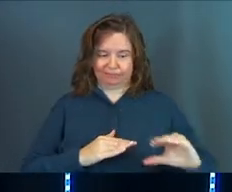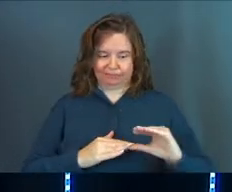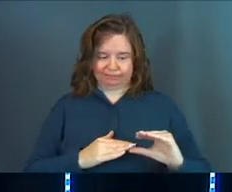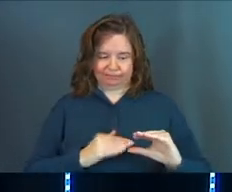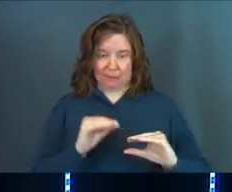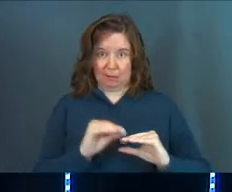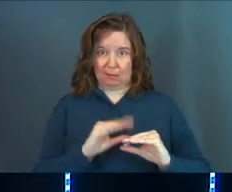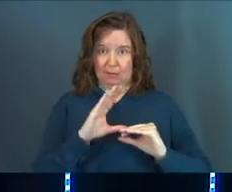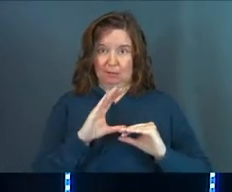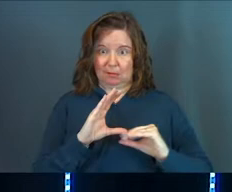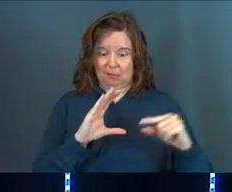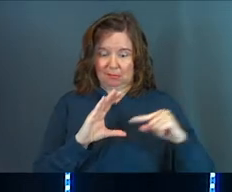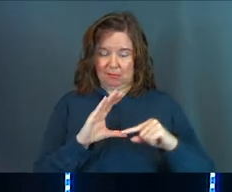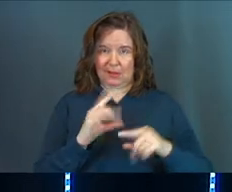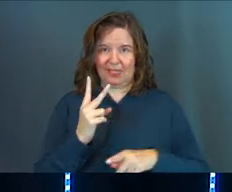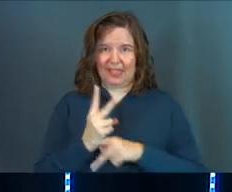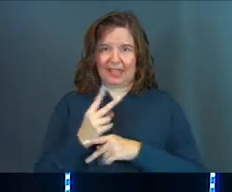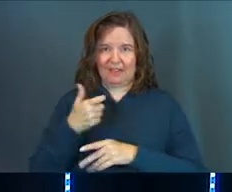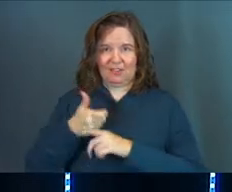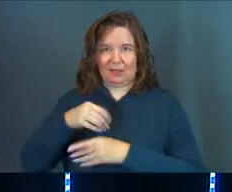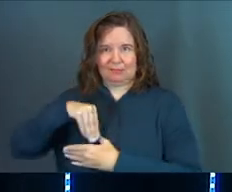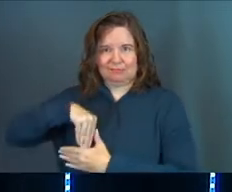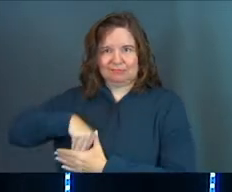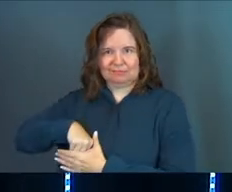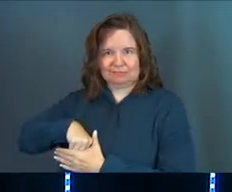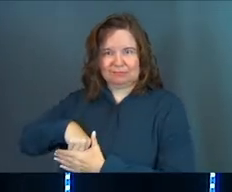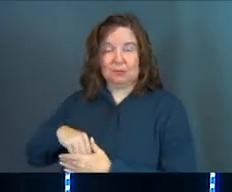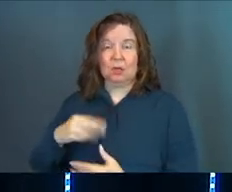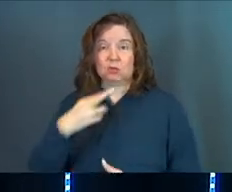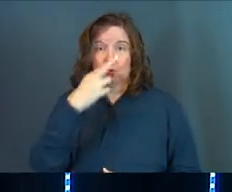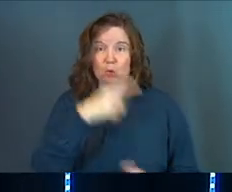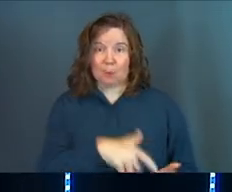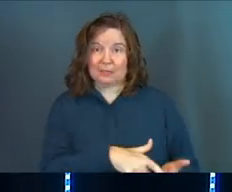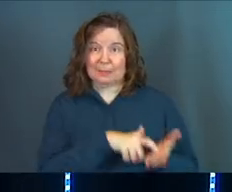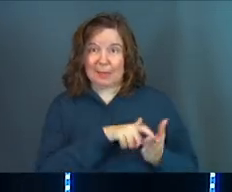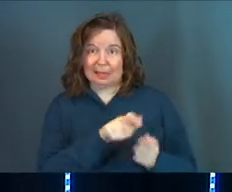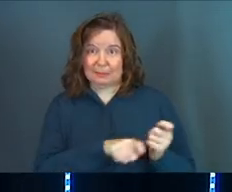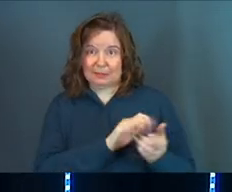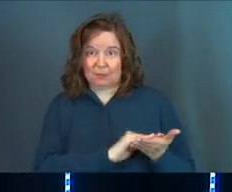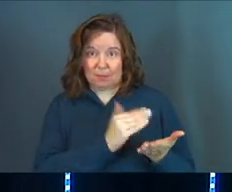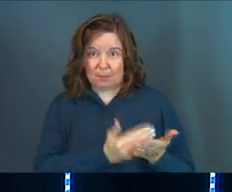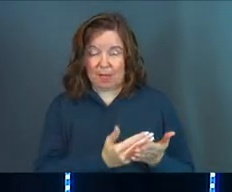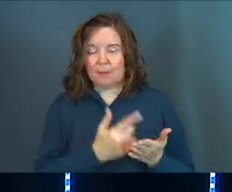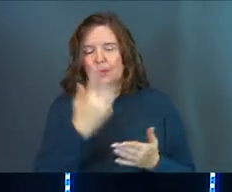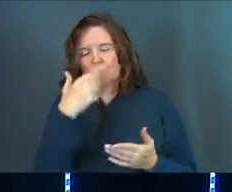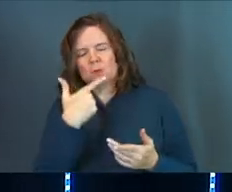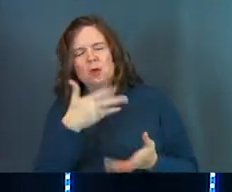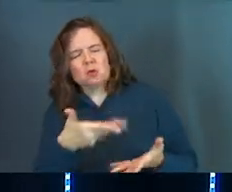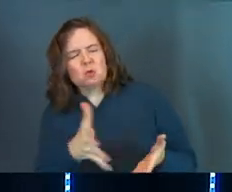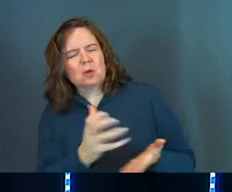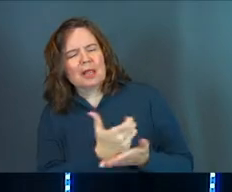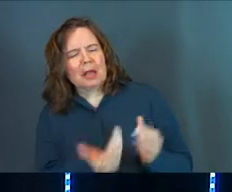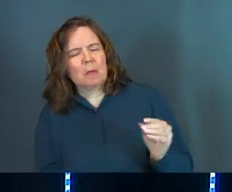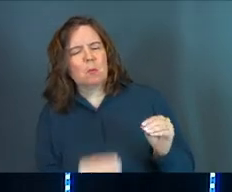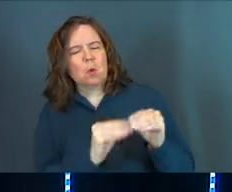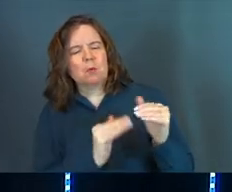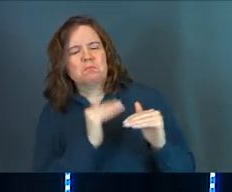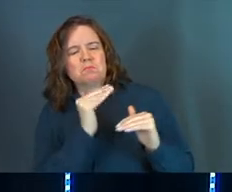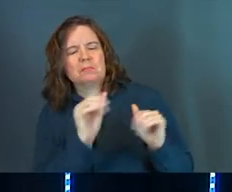they got to keep for themselves. So Rome demanded a certain amount, but Rome would say, hey, you go ahead and collect